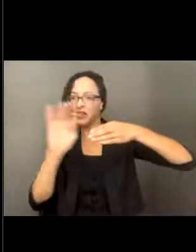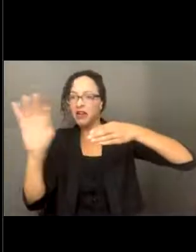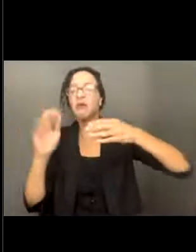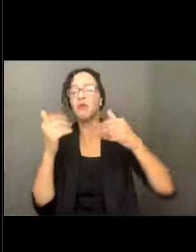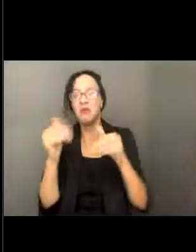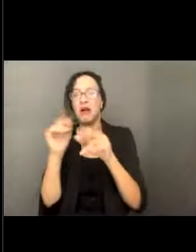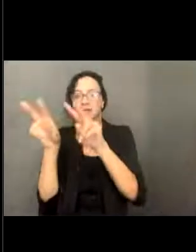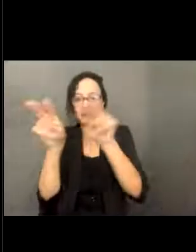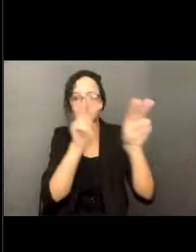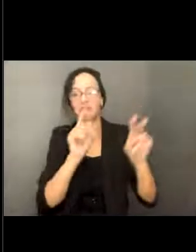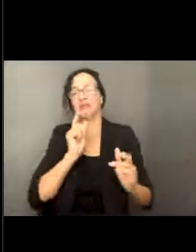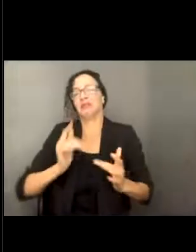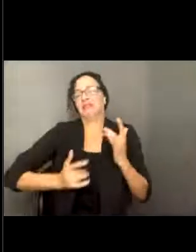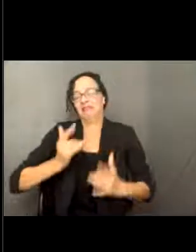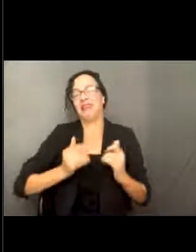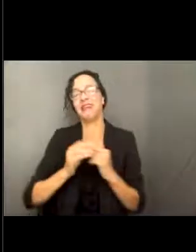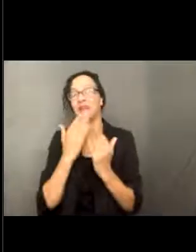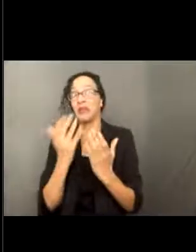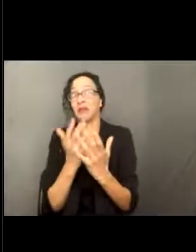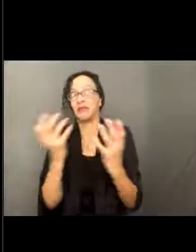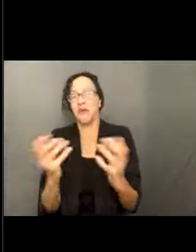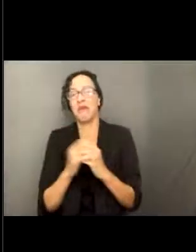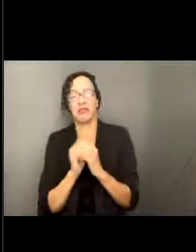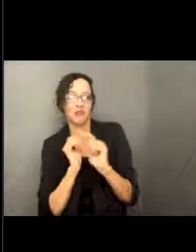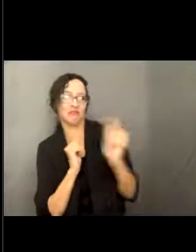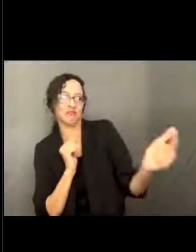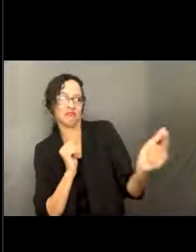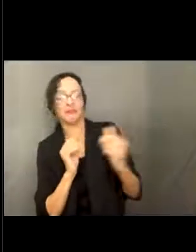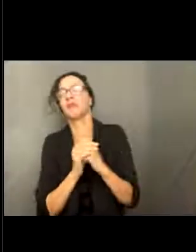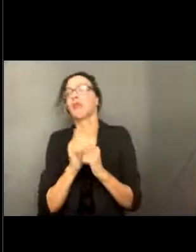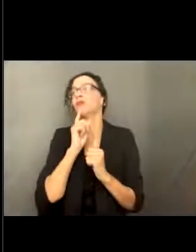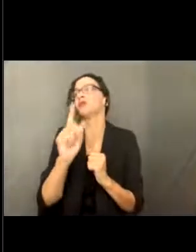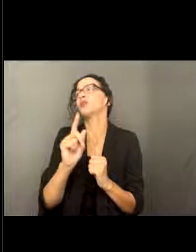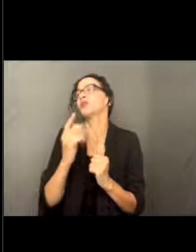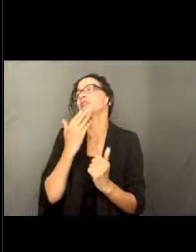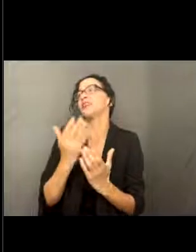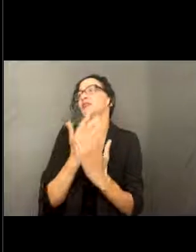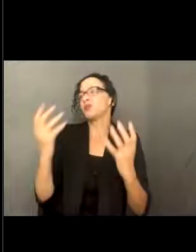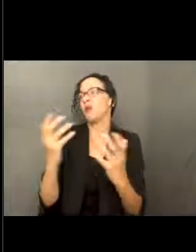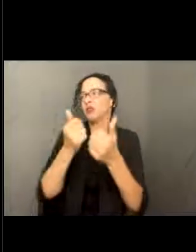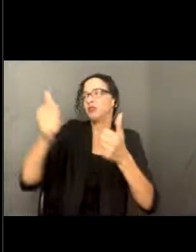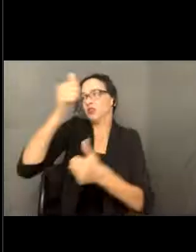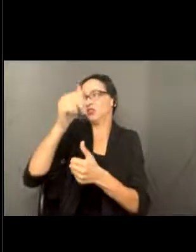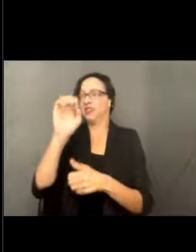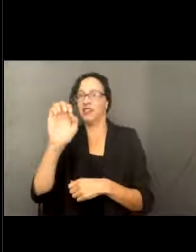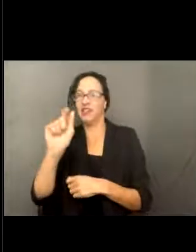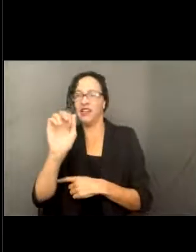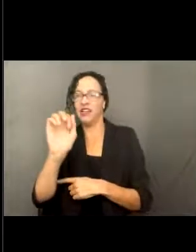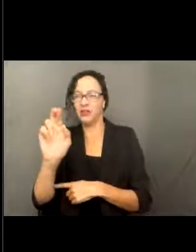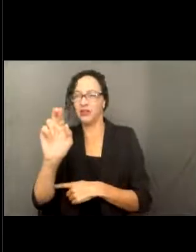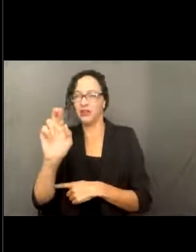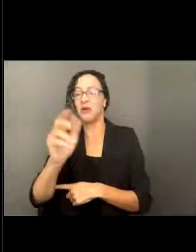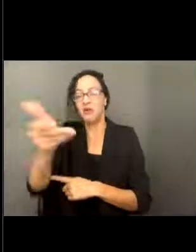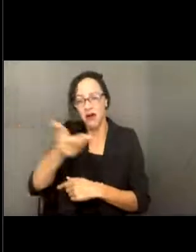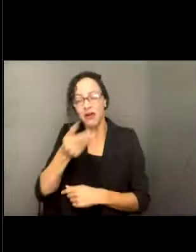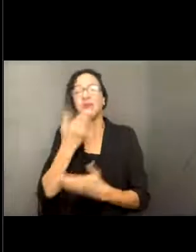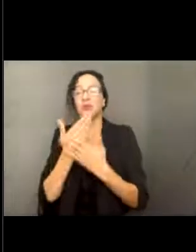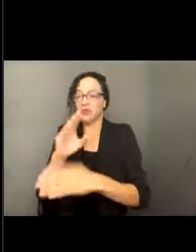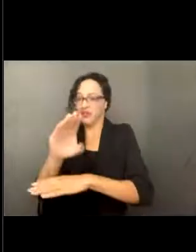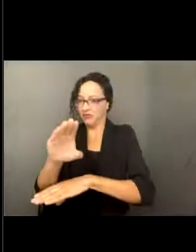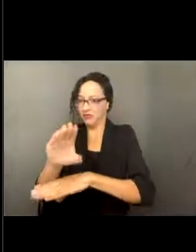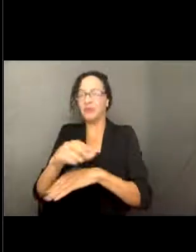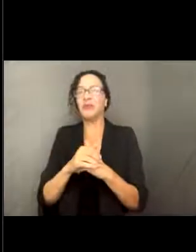now I'll turn it over to you to do your introduction. Great. Thank you so much, Chair Eager. Welcome and thank you. Good afternoon, Chair